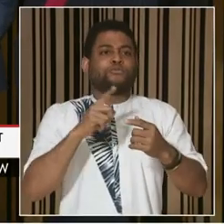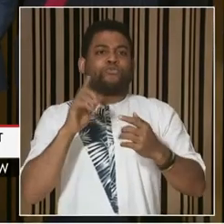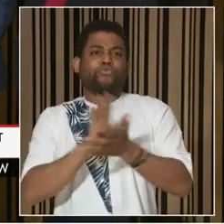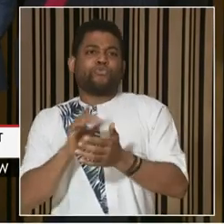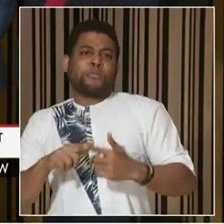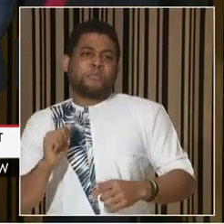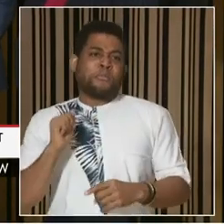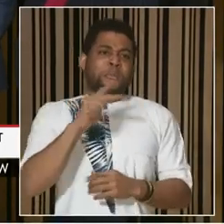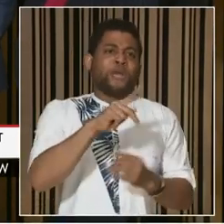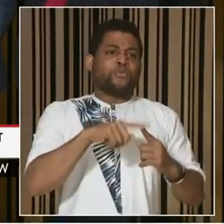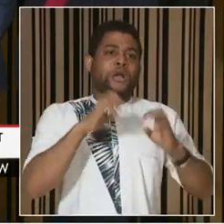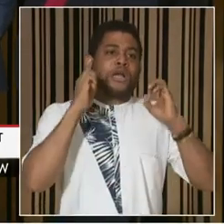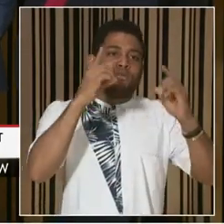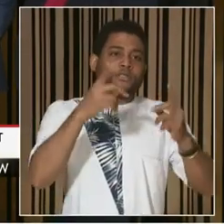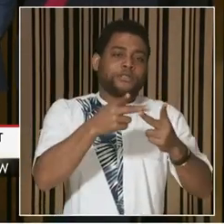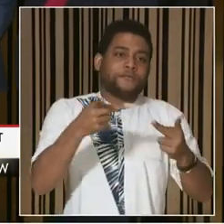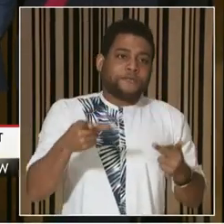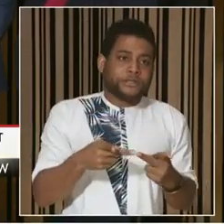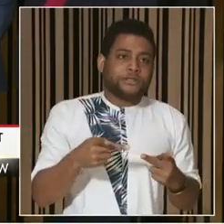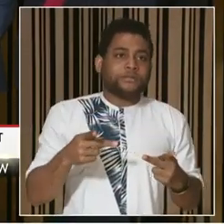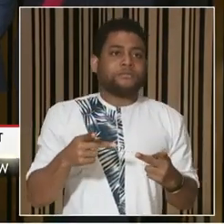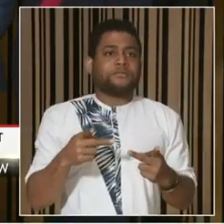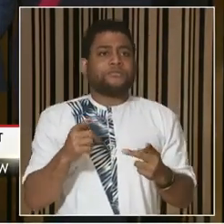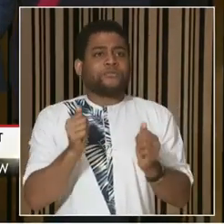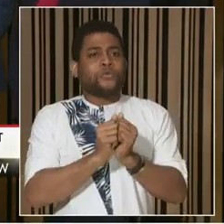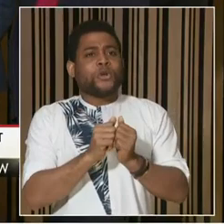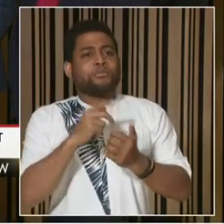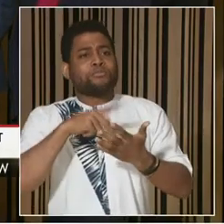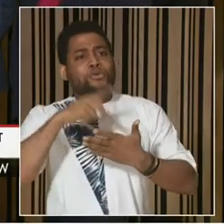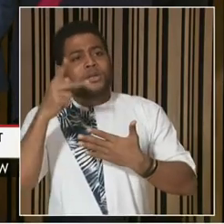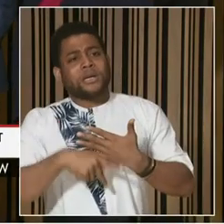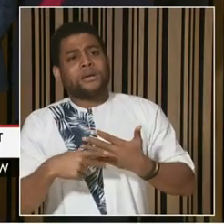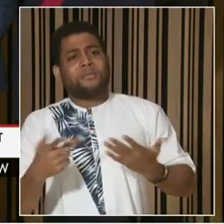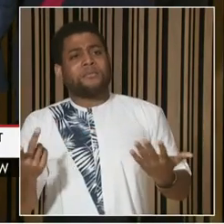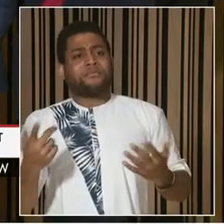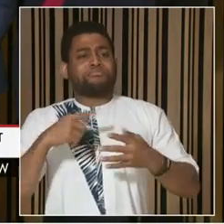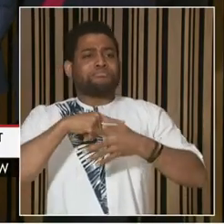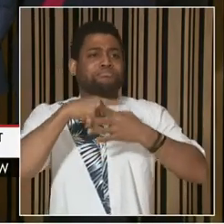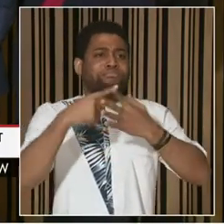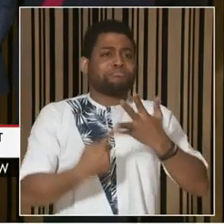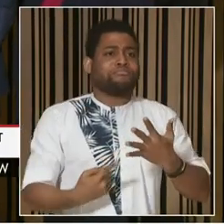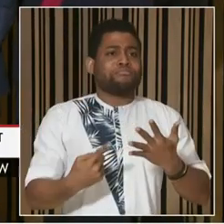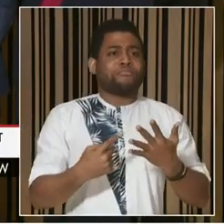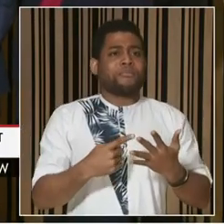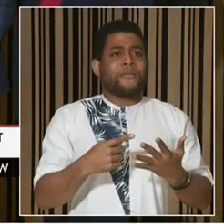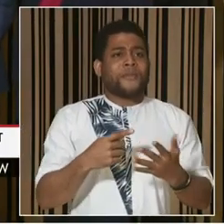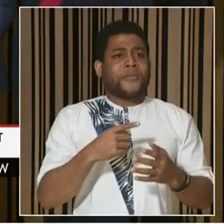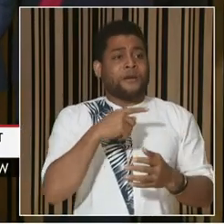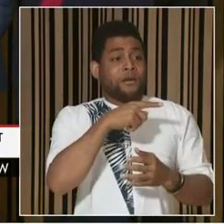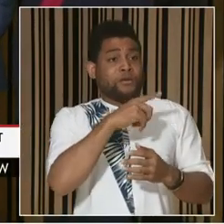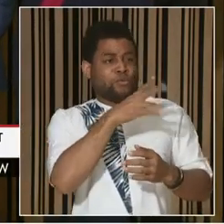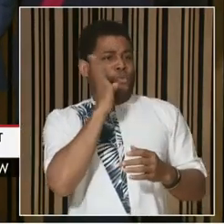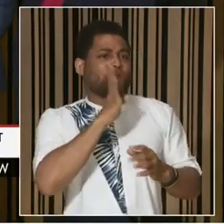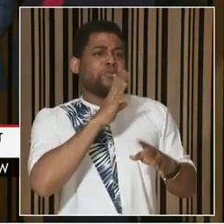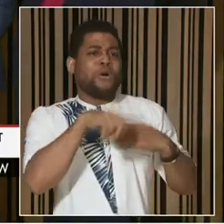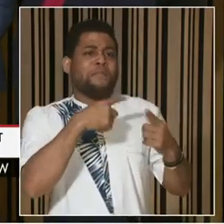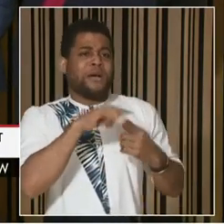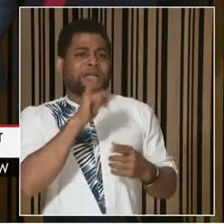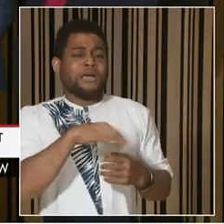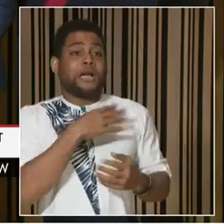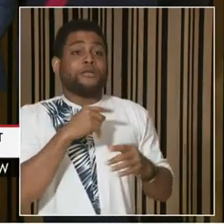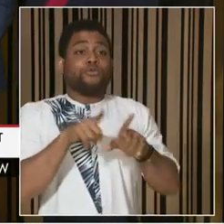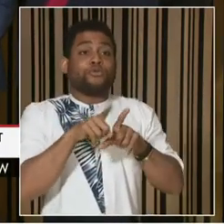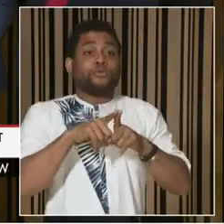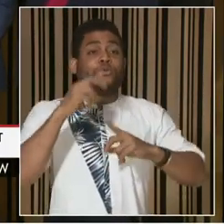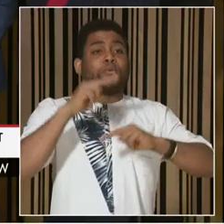facility with a specific program, and Paul will talk to you about that. But we are also going to build an